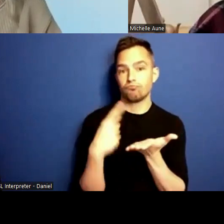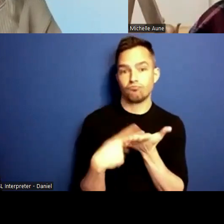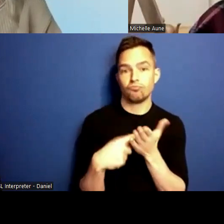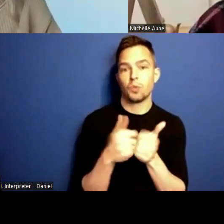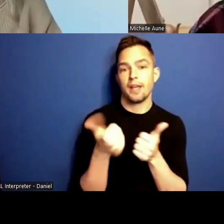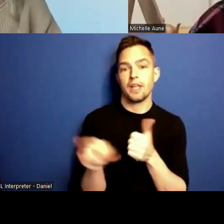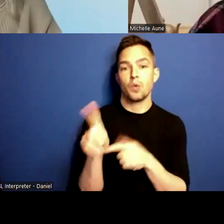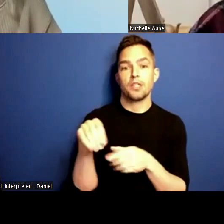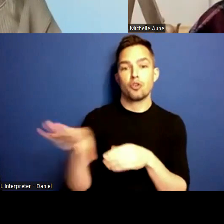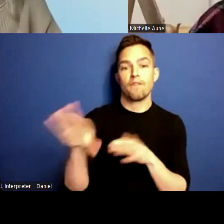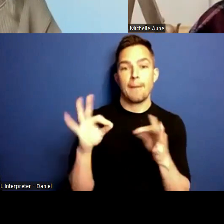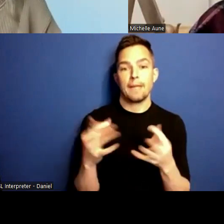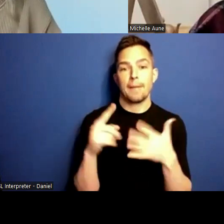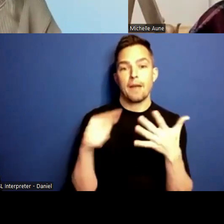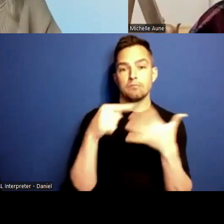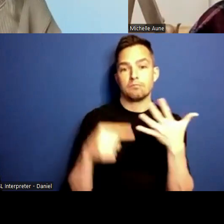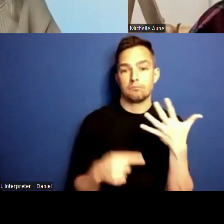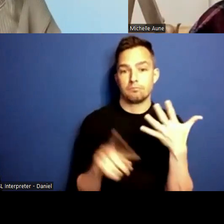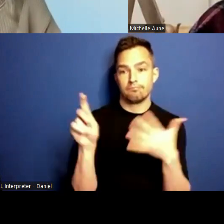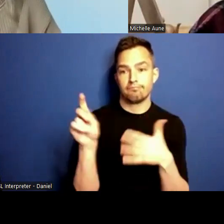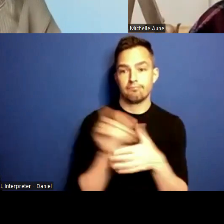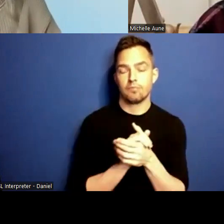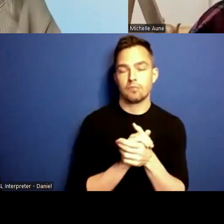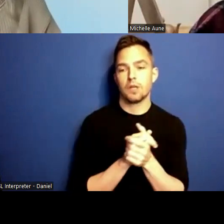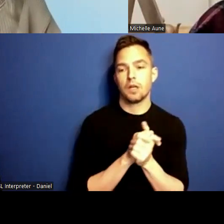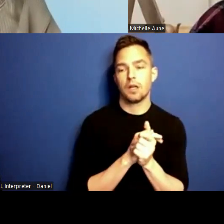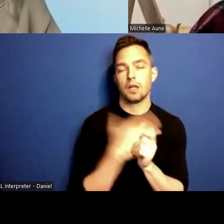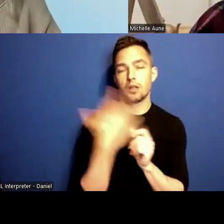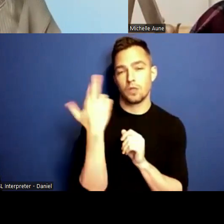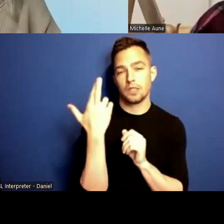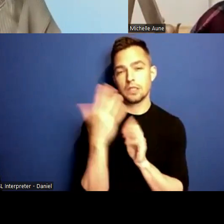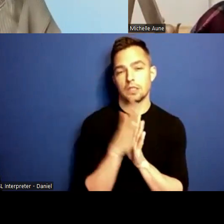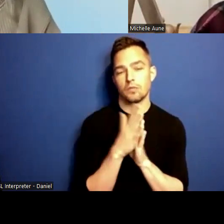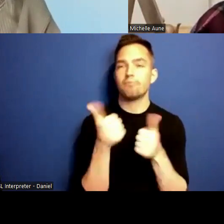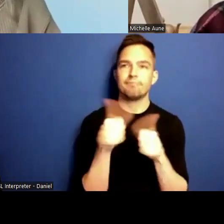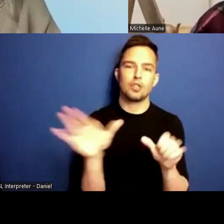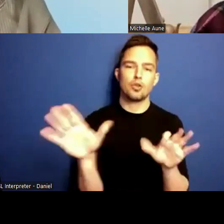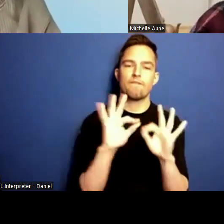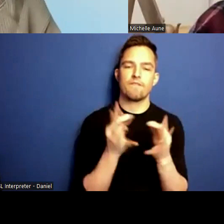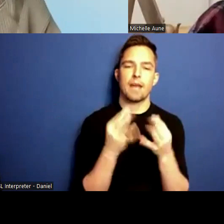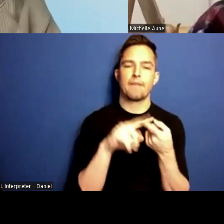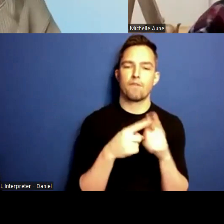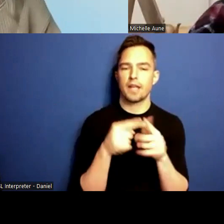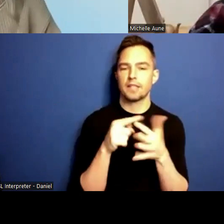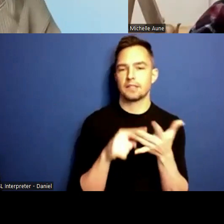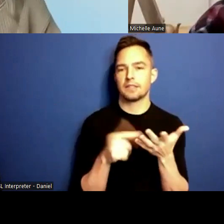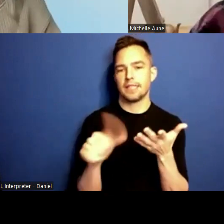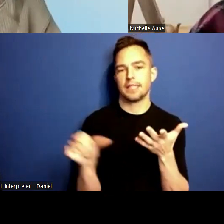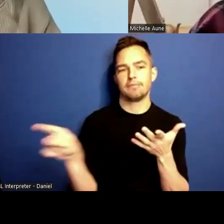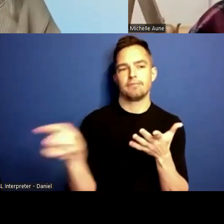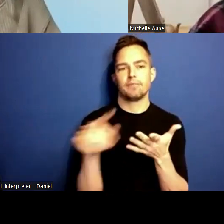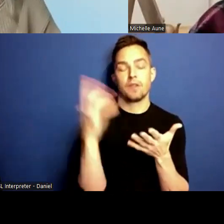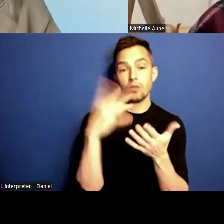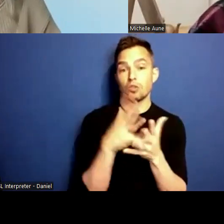in your family about this? Because or any of your family or friends. There are a